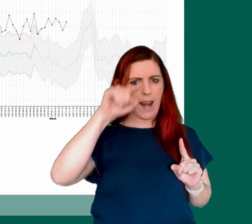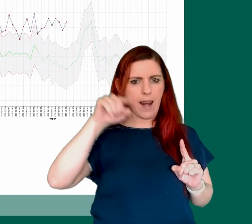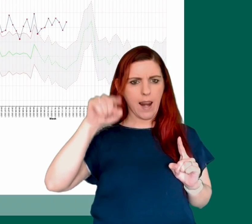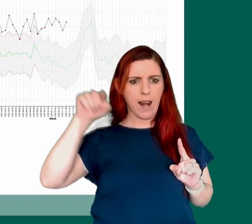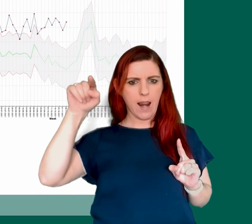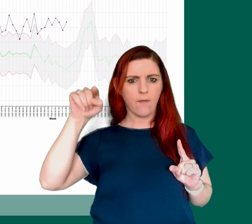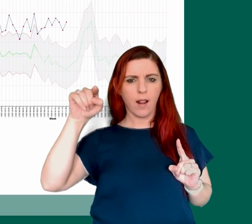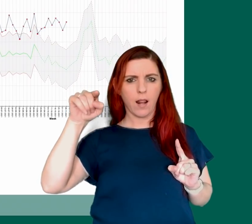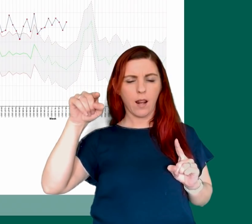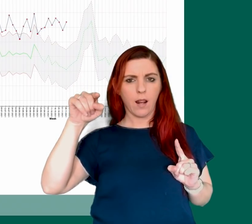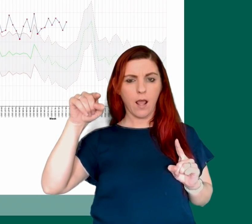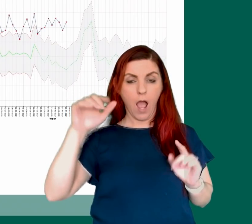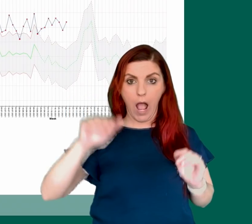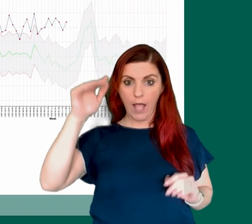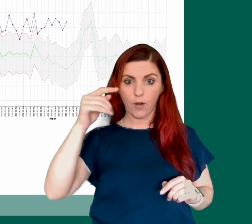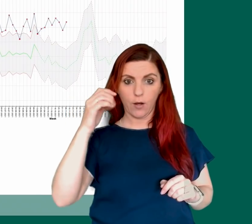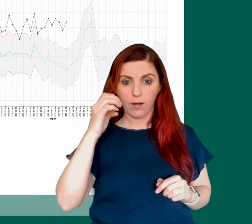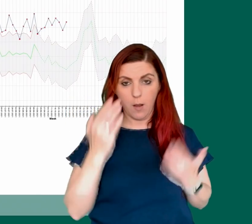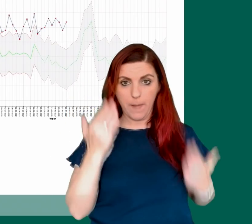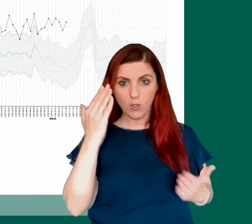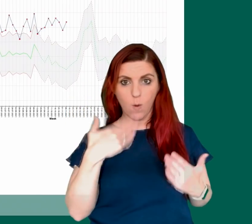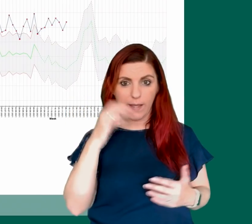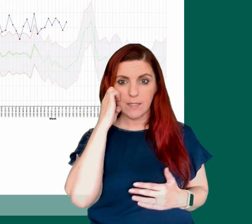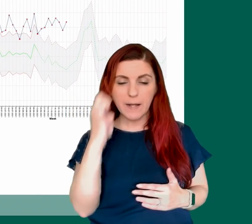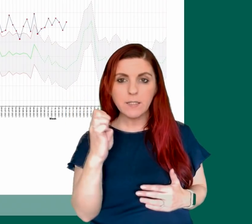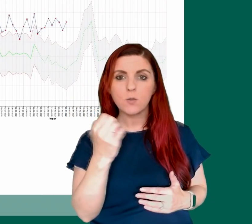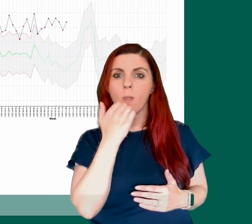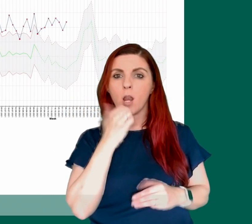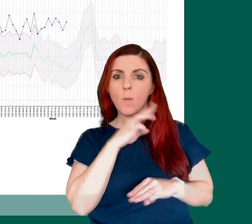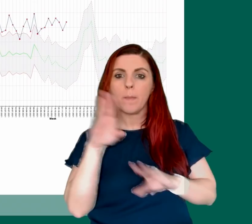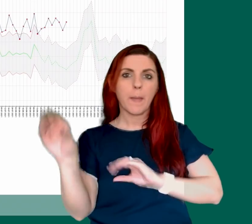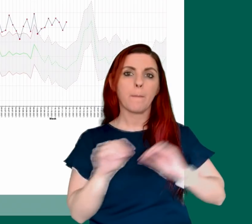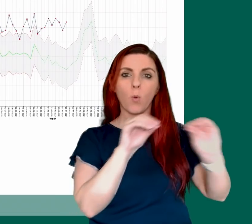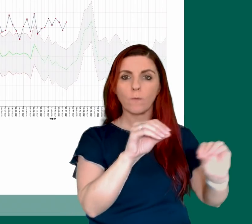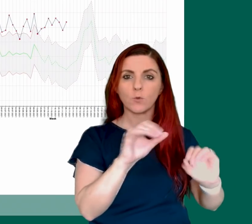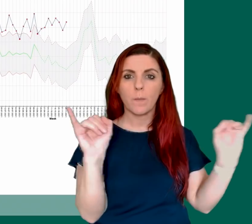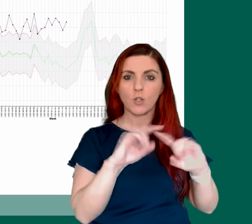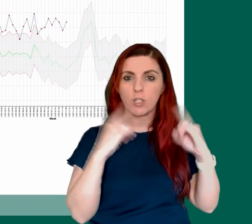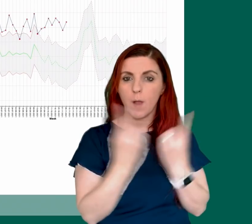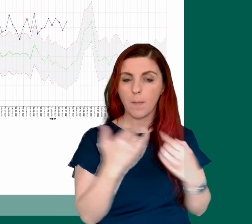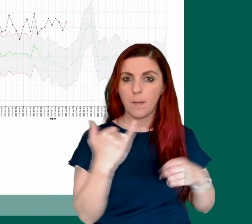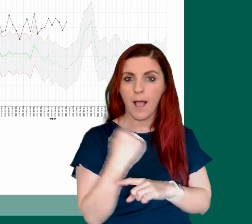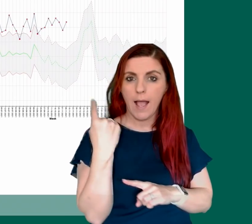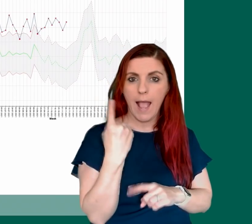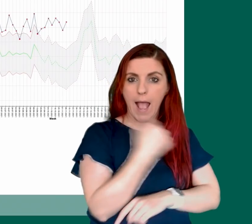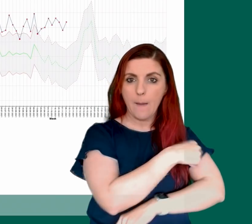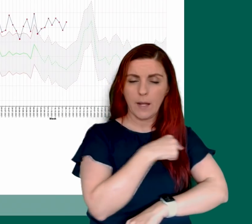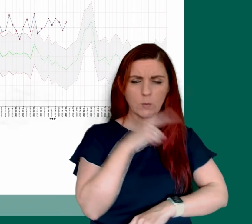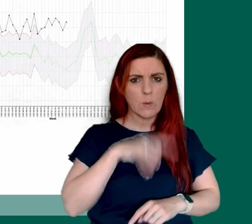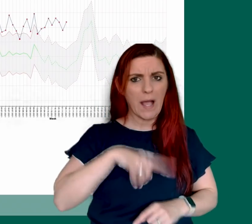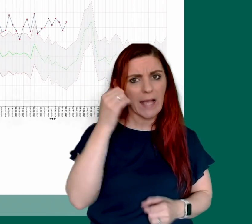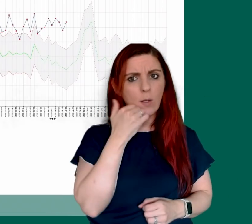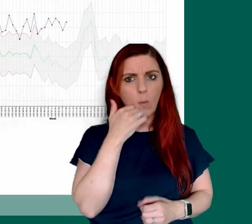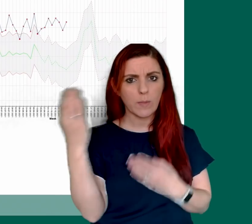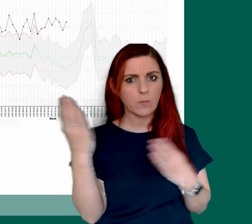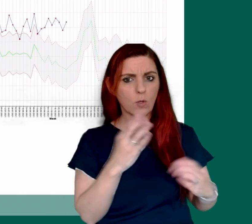than the projections. So the conveyances of people to emergency departments by ambulance continues to be very, very high,